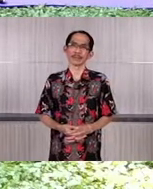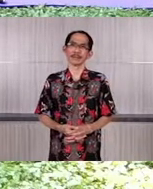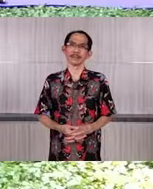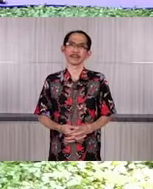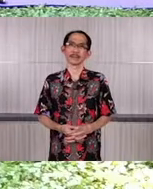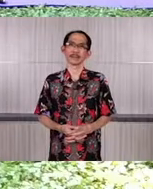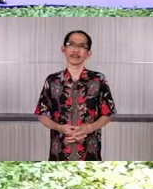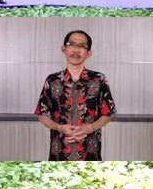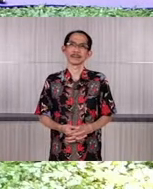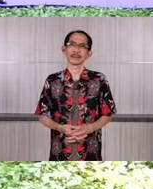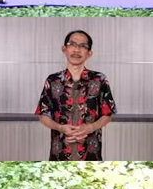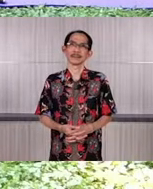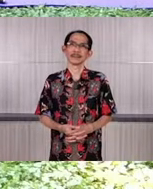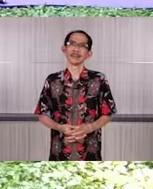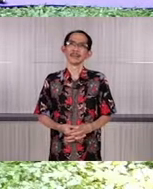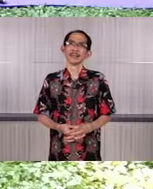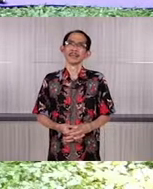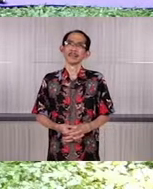to it.